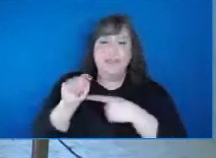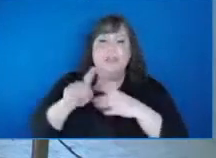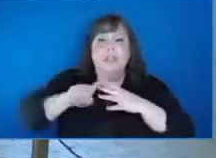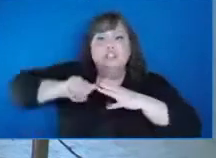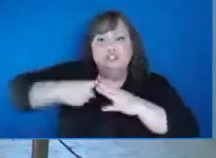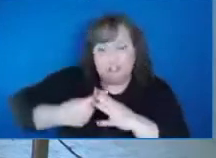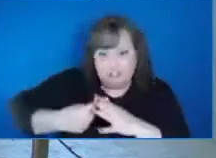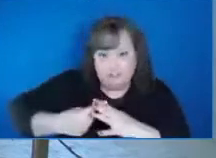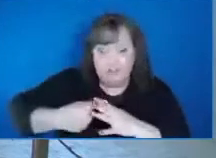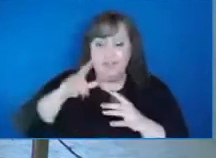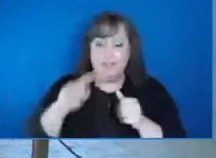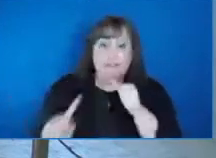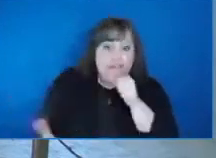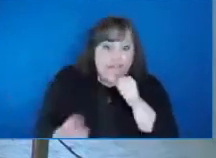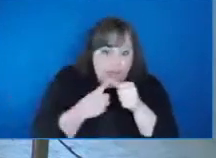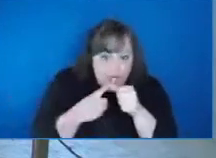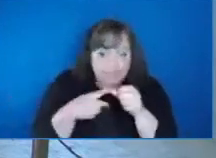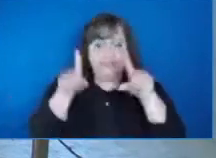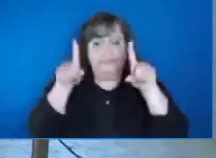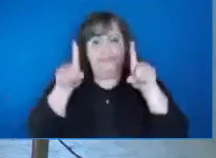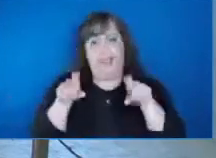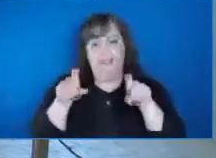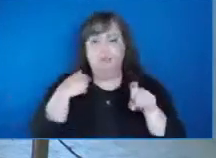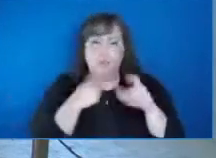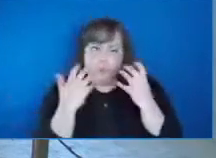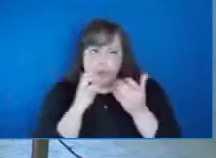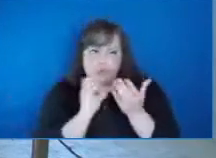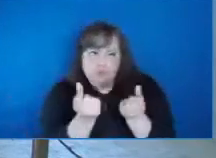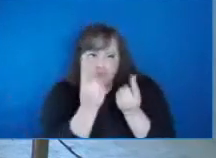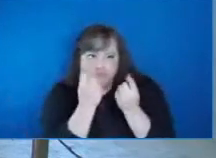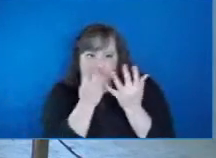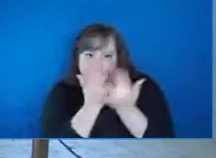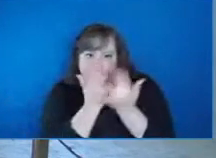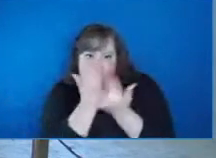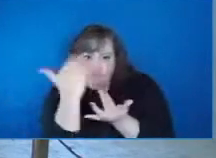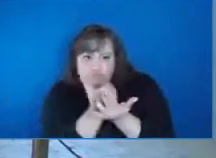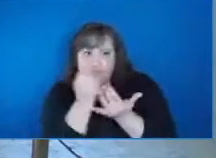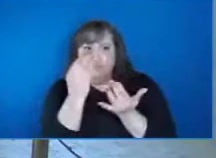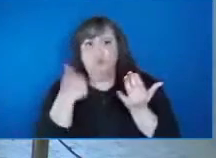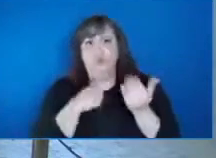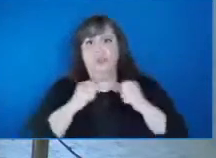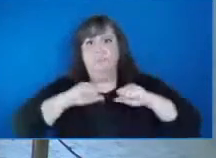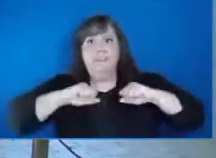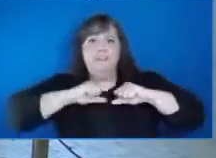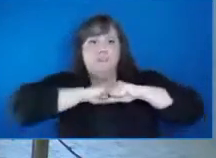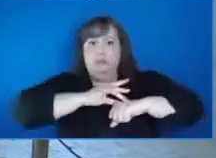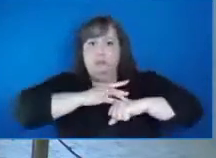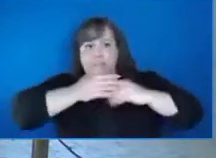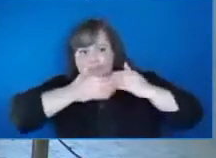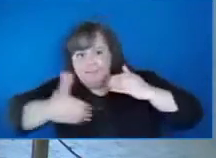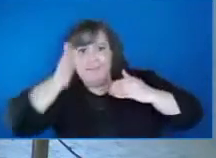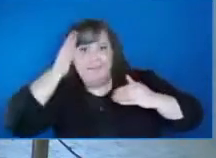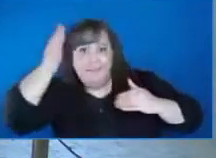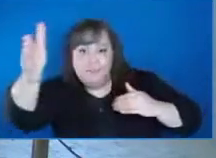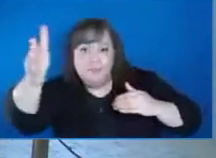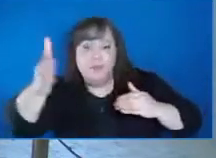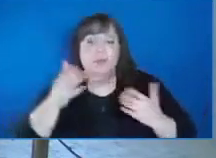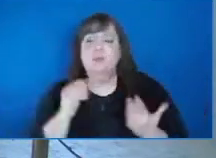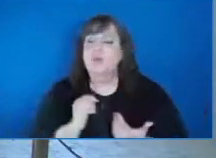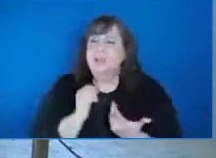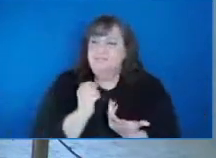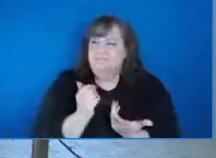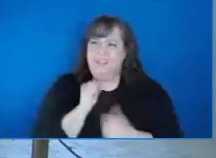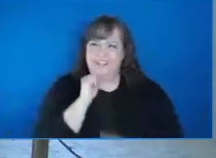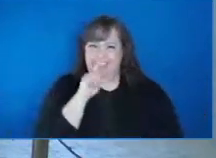want to understand this to potentially protect the Earth in the future. So I think that also makes this really exciting, that it's not just this one test, but how are we